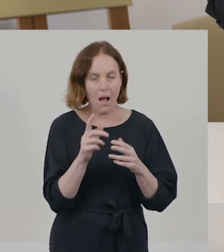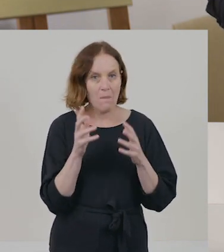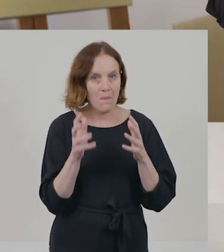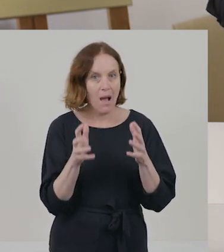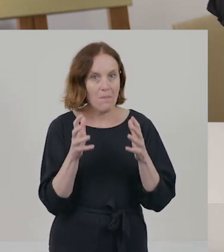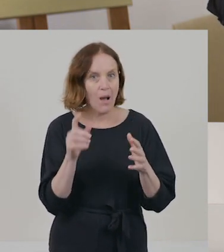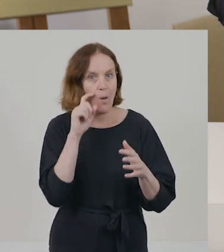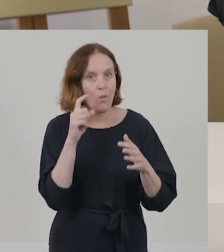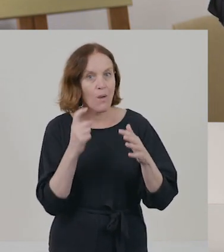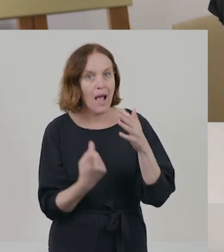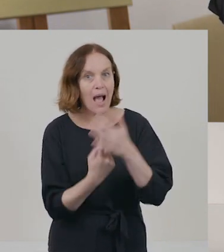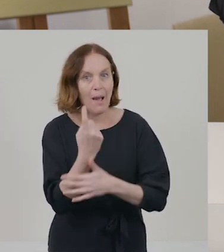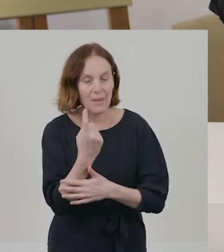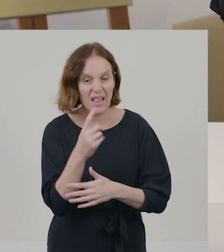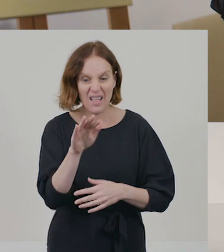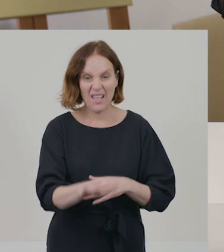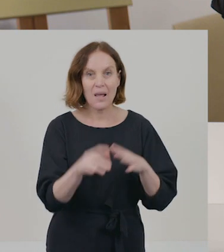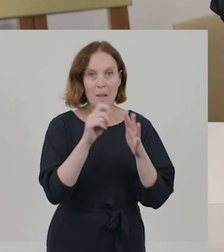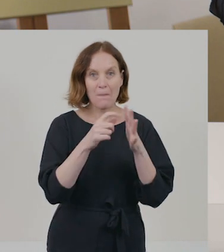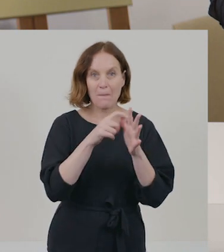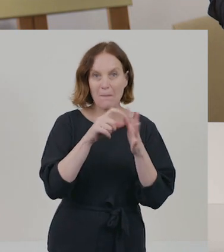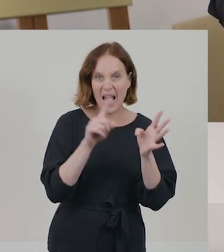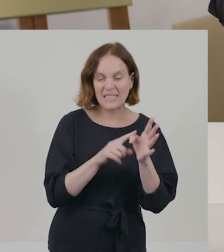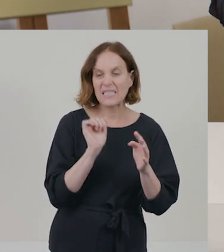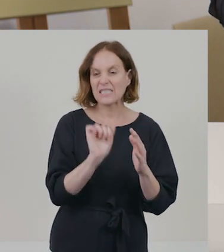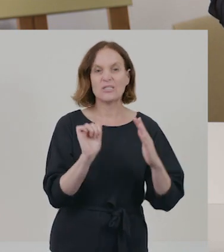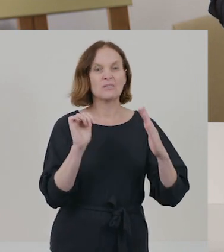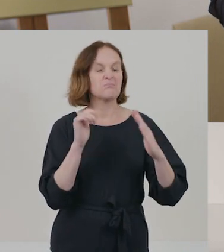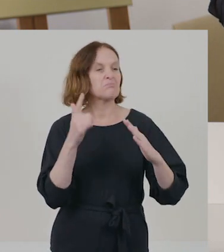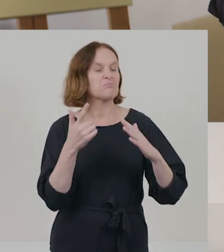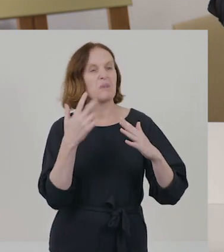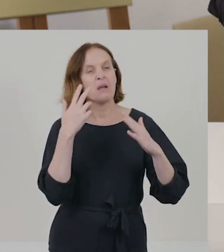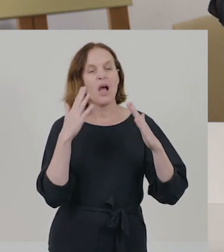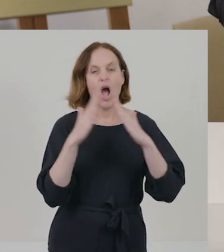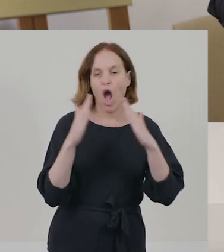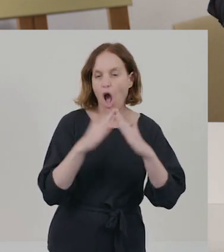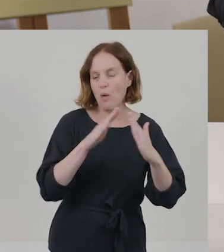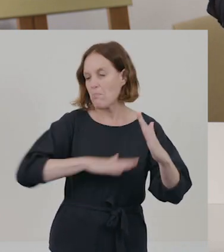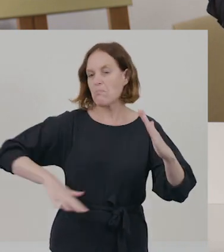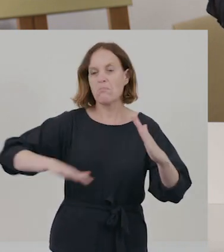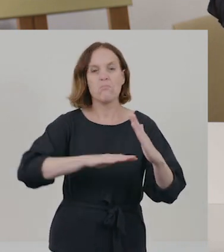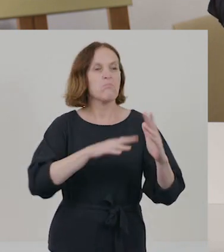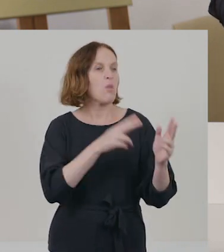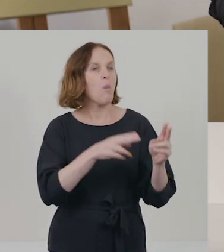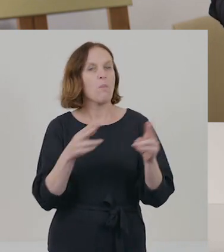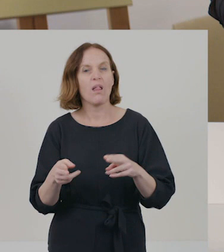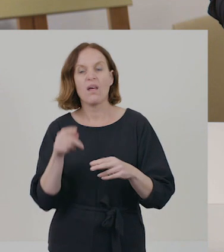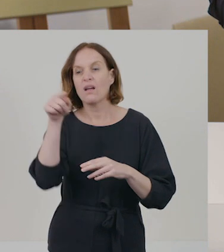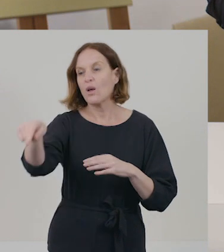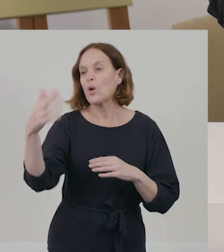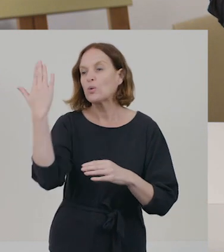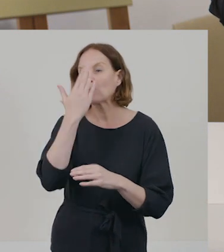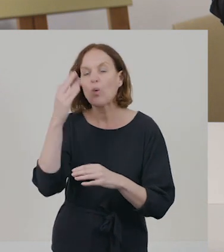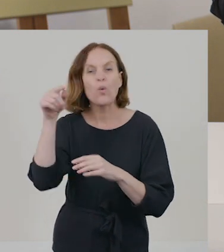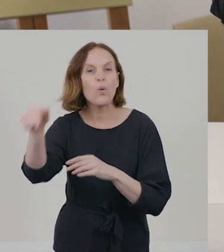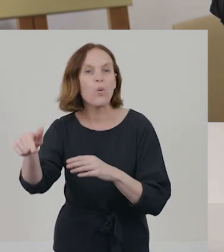ordinary. For Paddy, being a kid means expecting the unexpected, whether it's in his backyard or at his school,